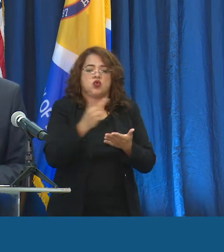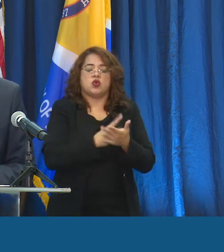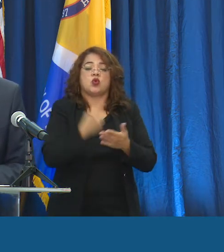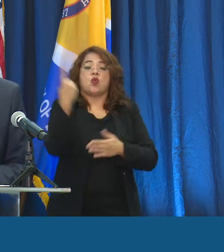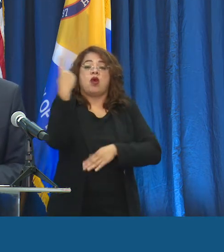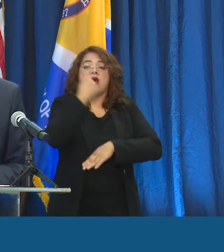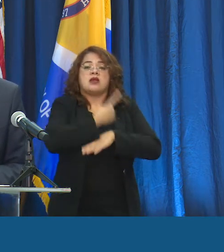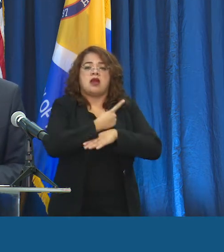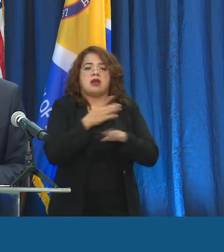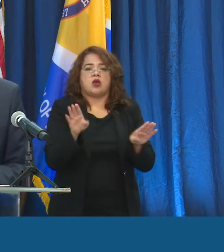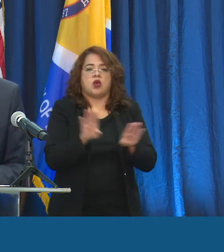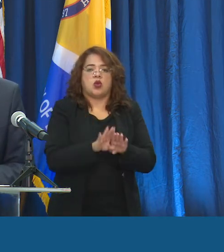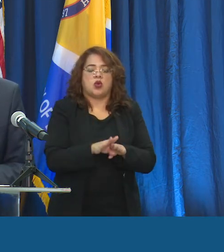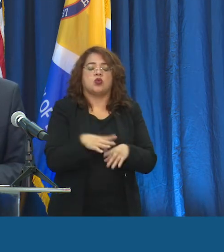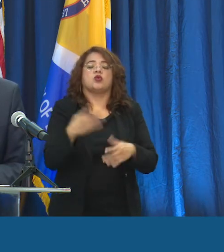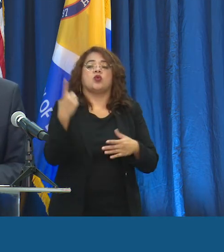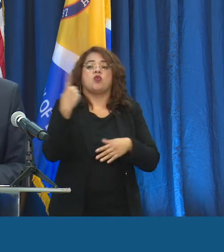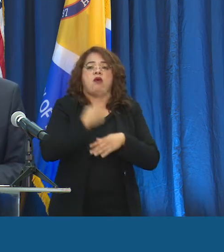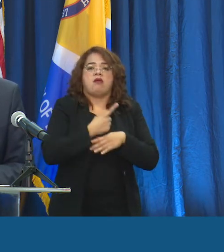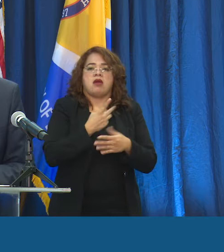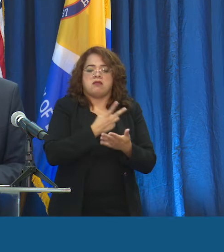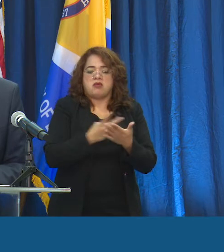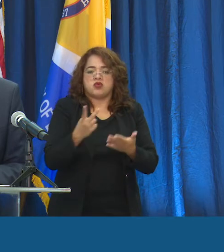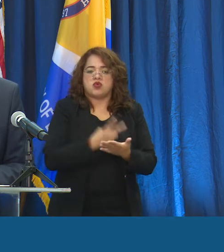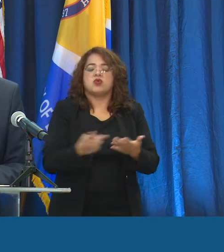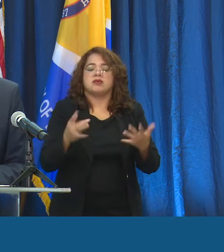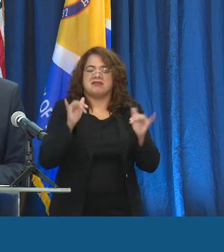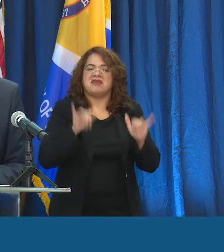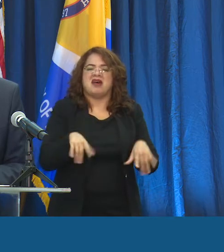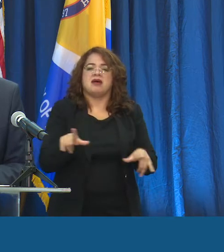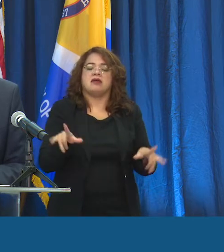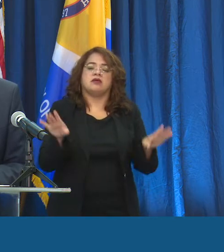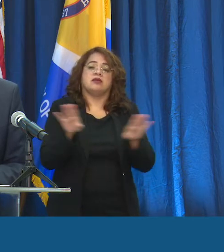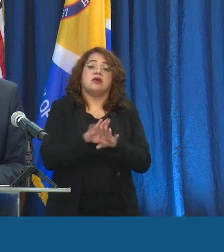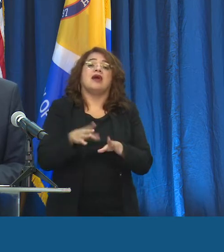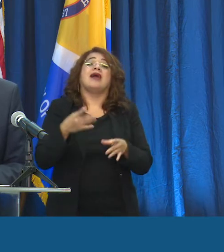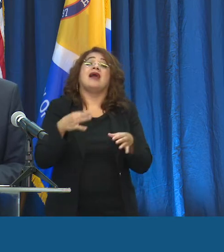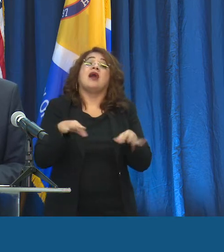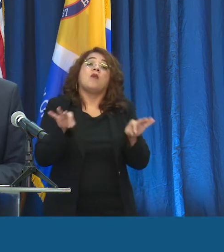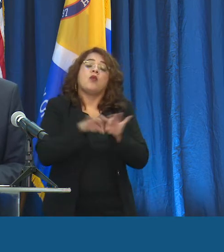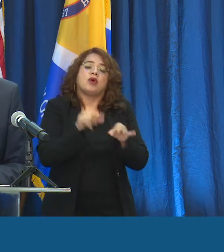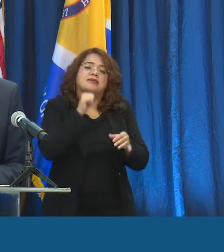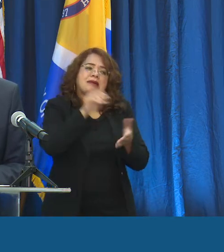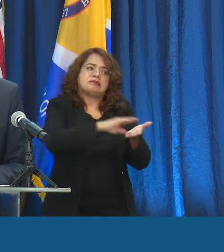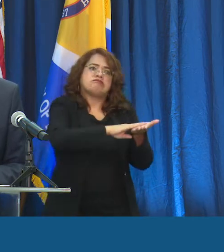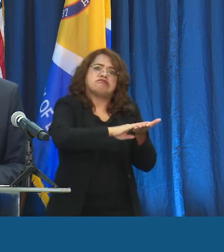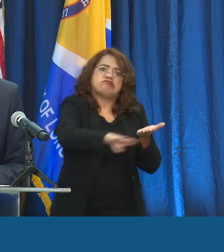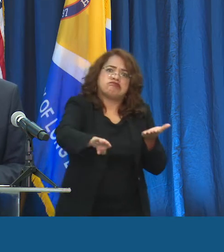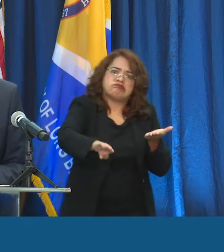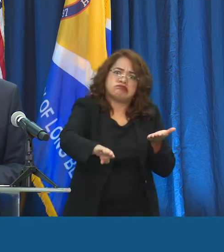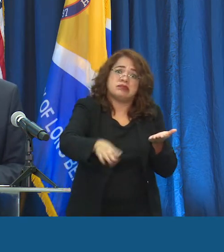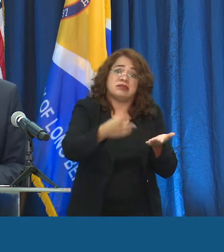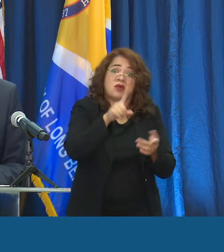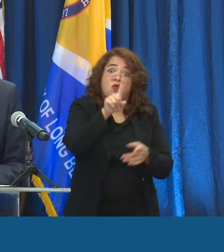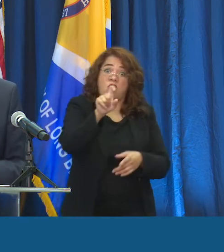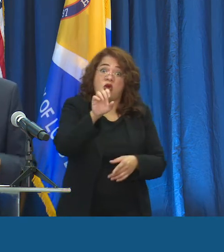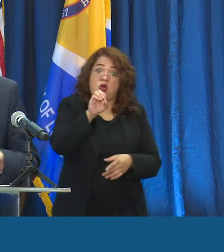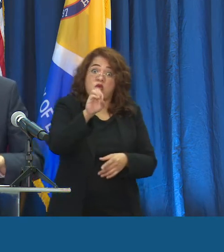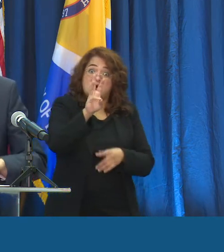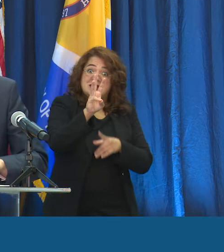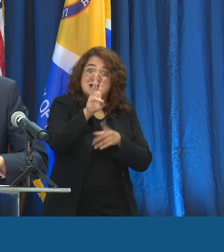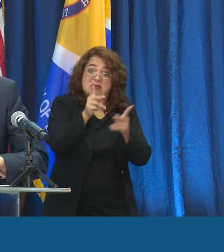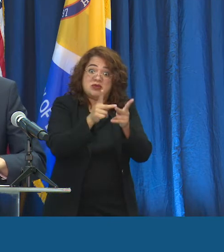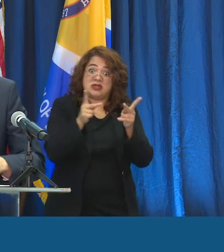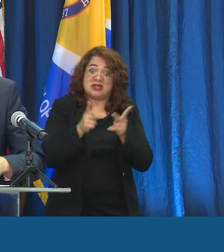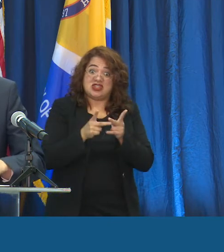and our ability to serve the public. But it will also help avoid significant layoffs, the equivalent of 106 positions not being